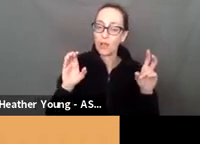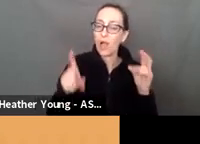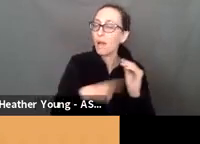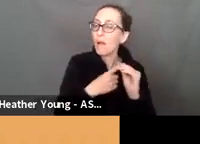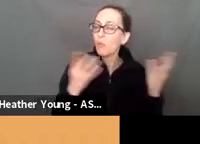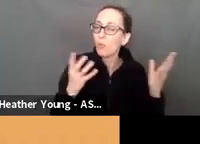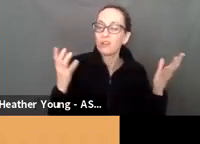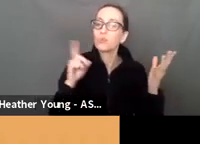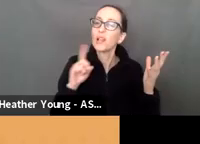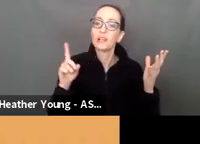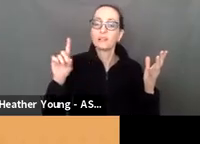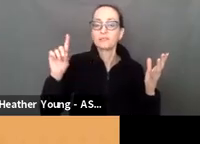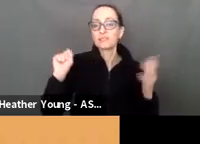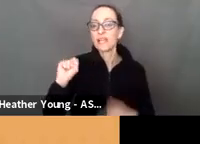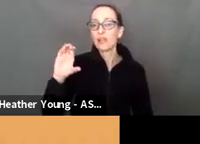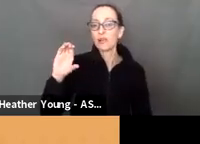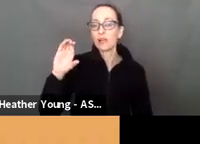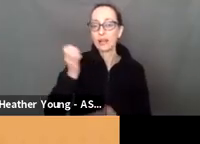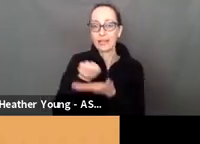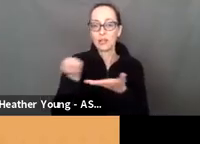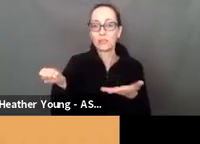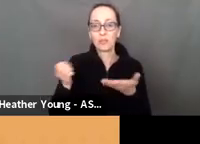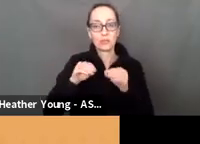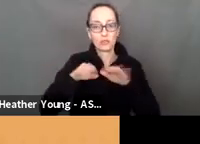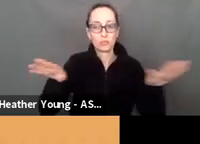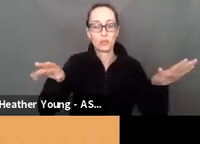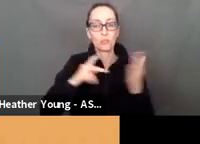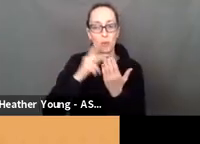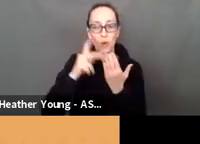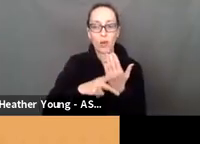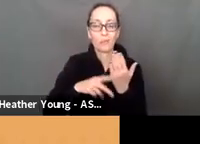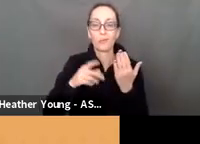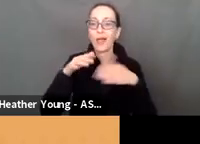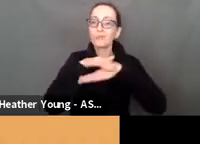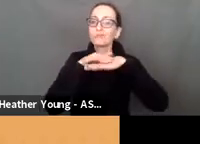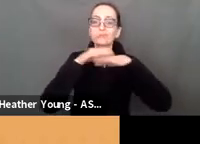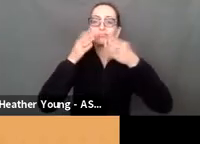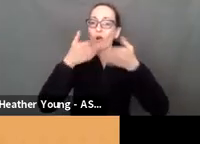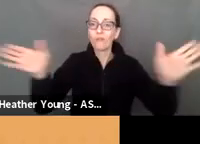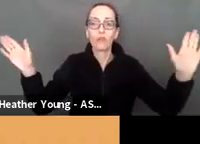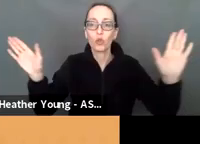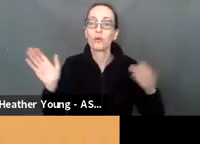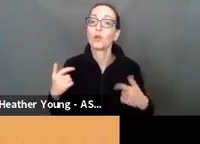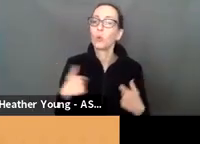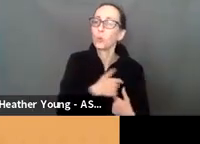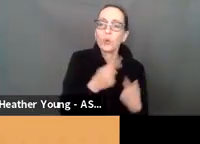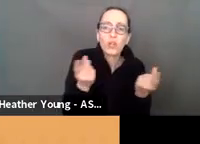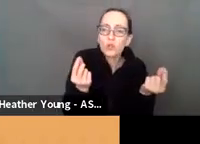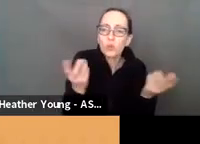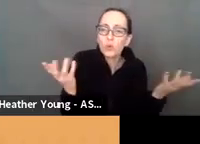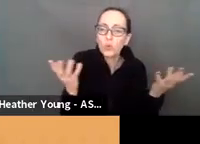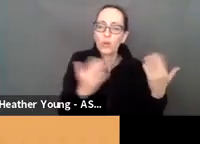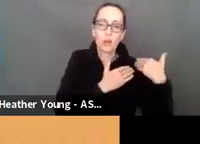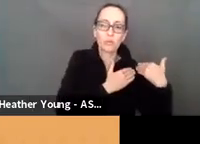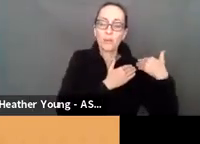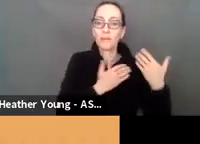an overview of the South Carolina Equipment Distribution Program, what we do, and how to get equipment from